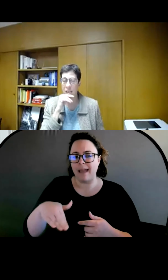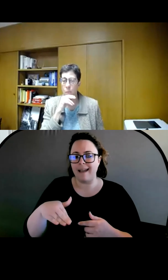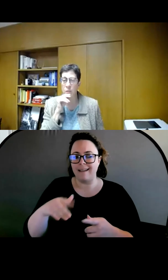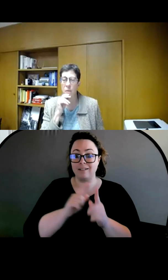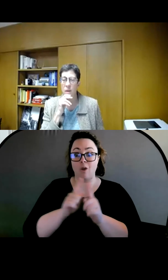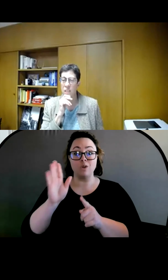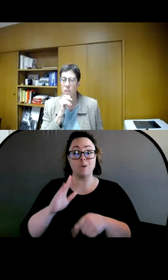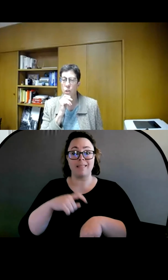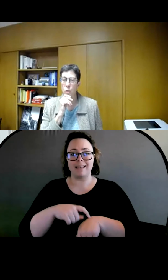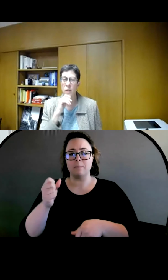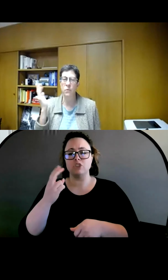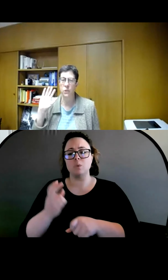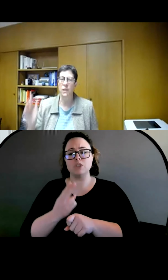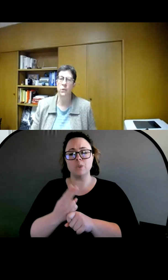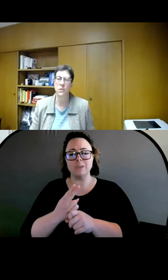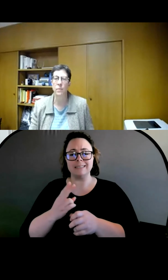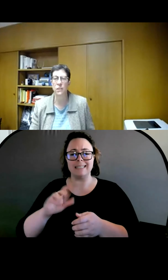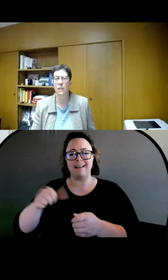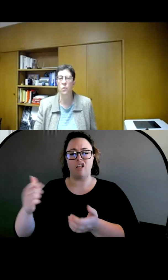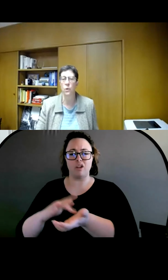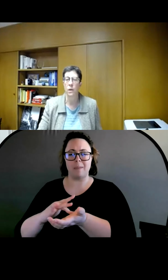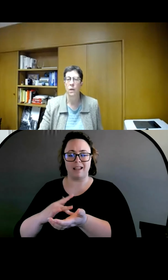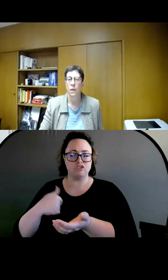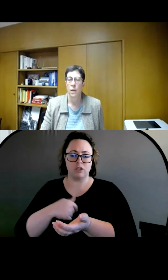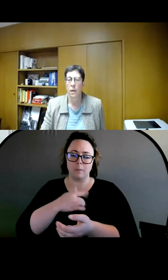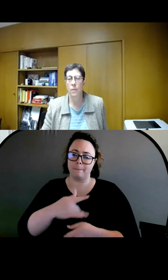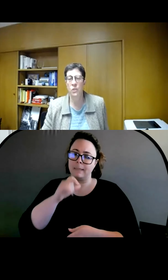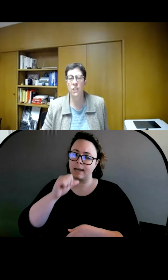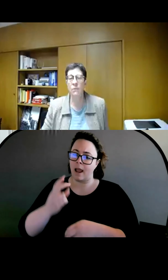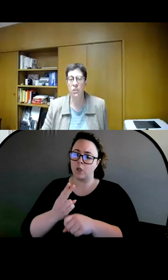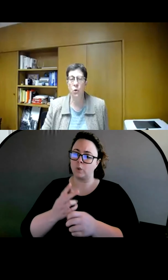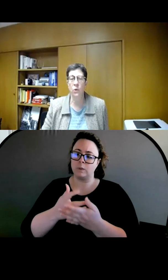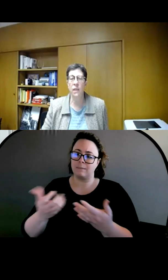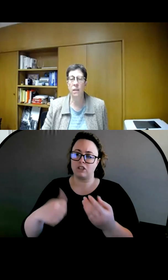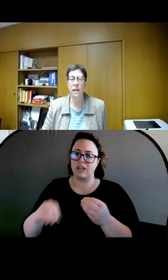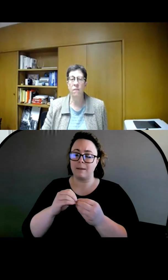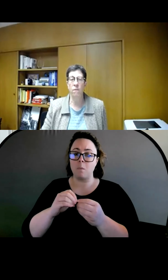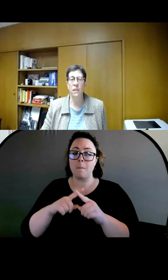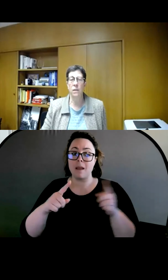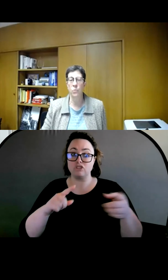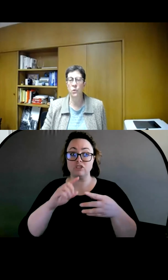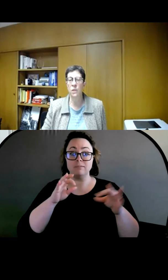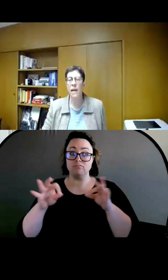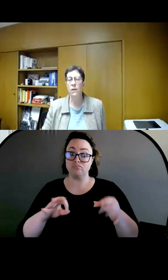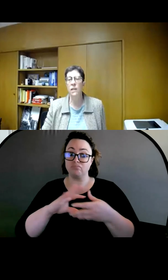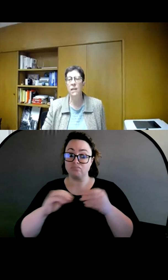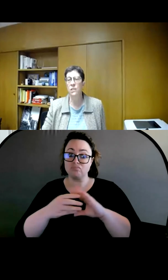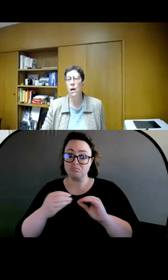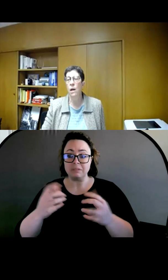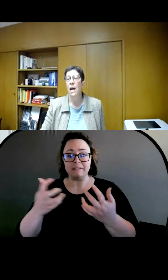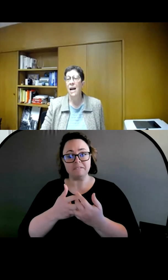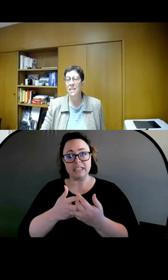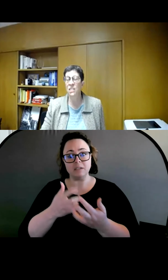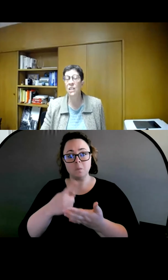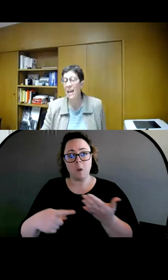at that time, was on a medicine called Coumadin, which we don't use that much anymore. She gave a story that fit the bruising pattern that I